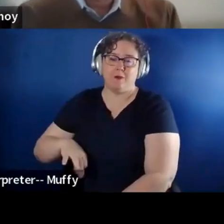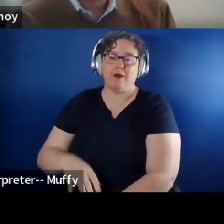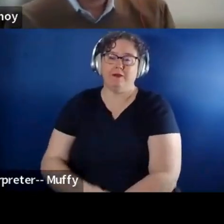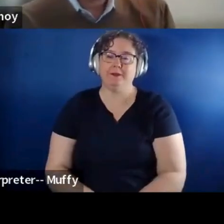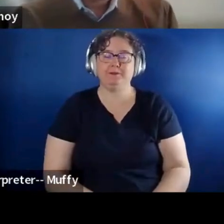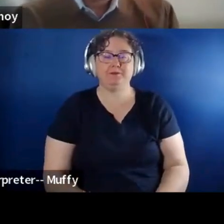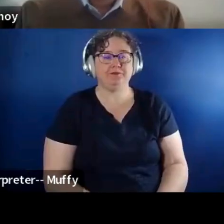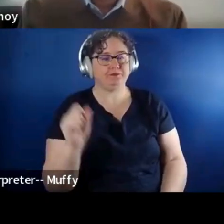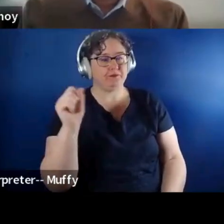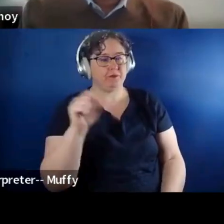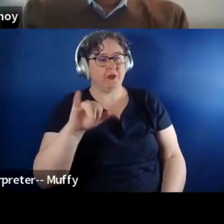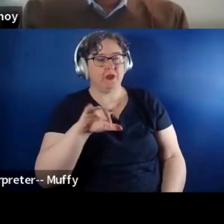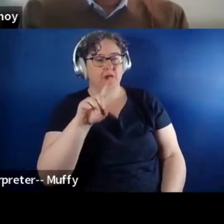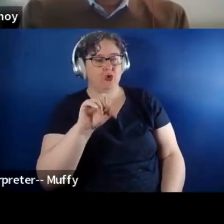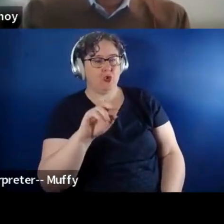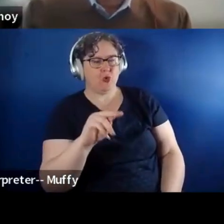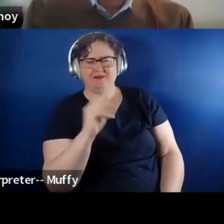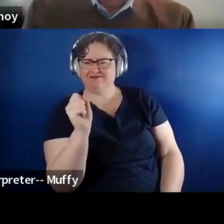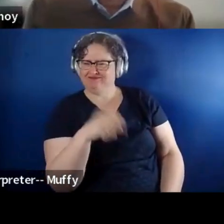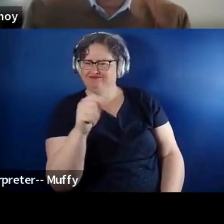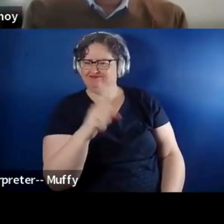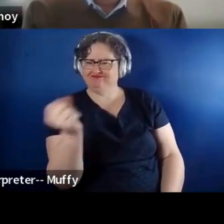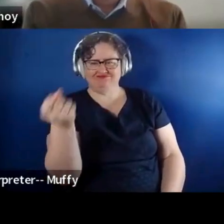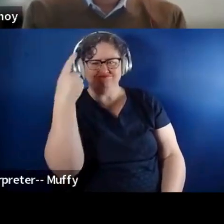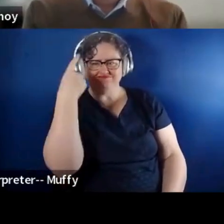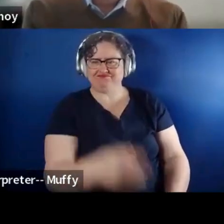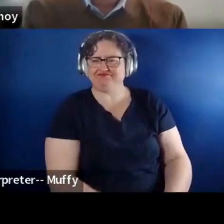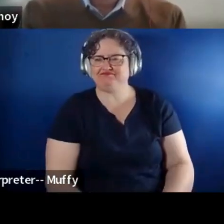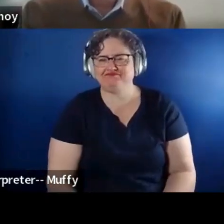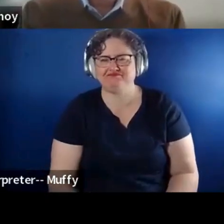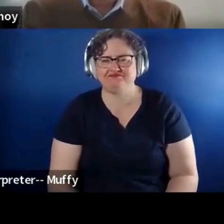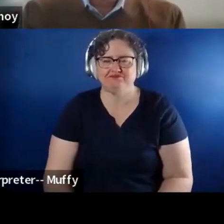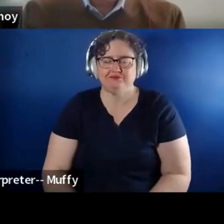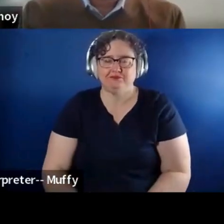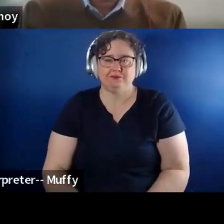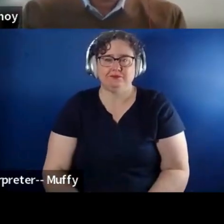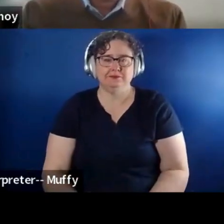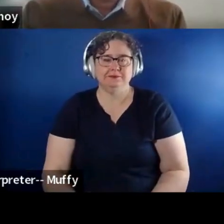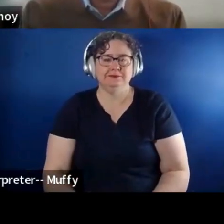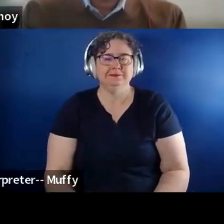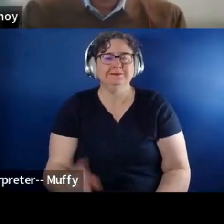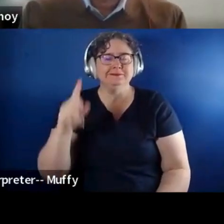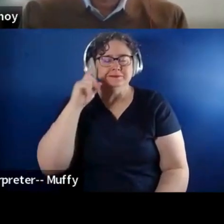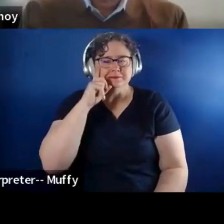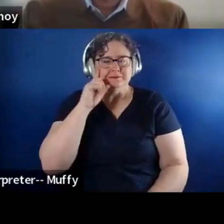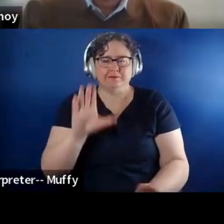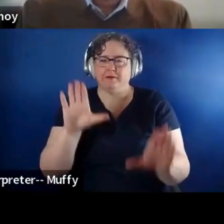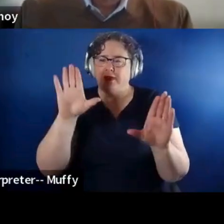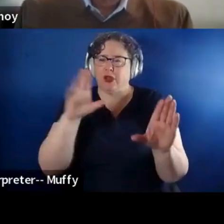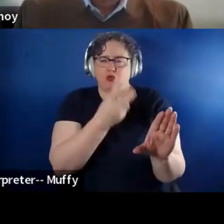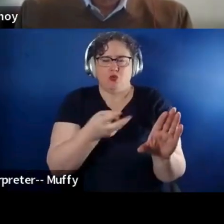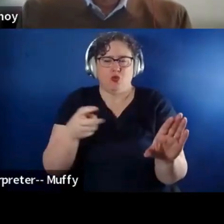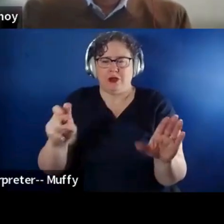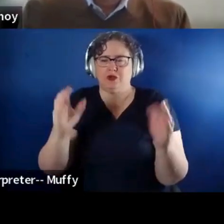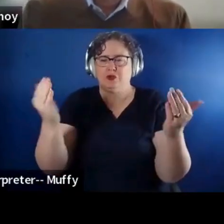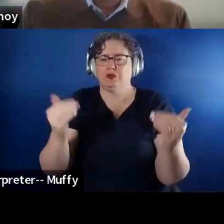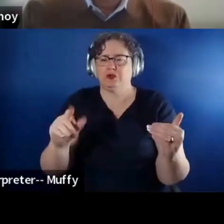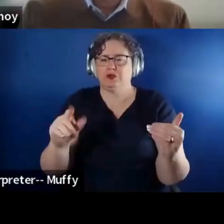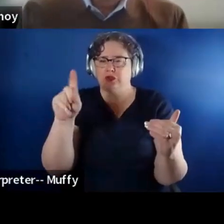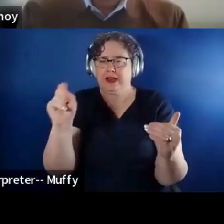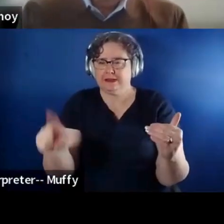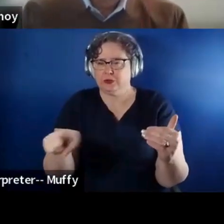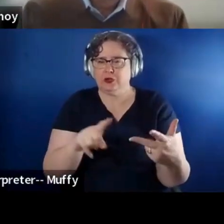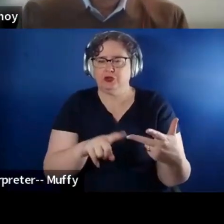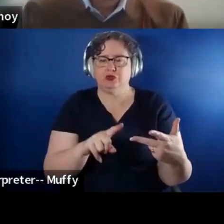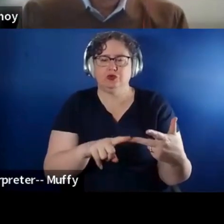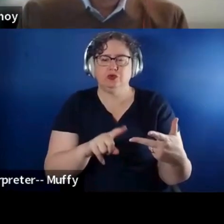Yeah, that totally makes sense. And I think that is a great transition to our question about